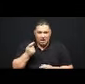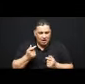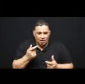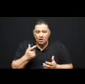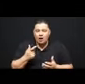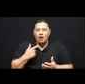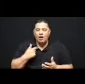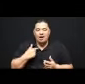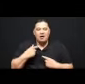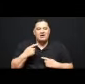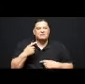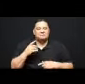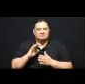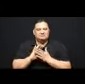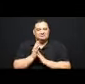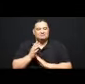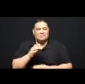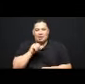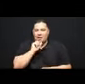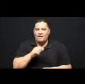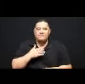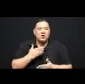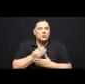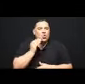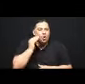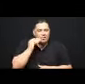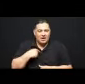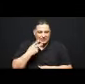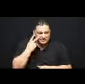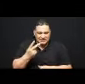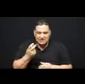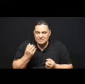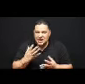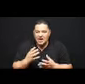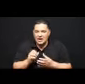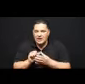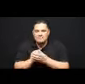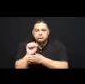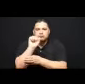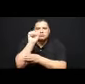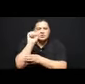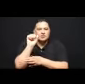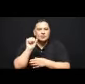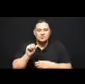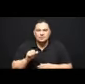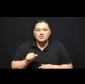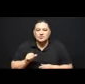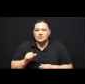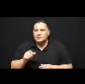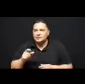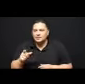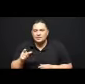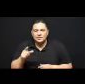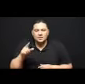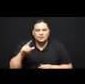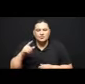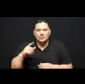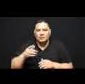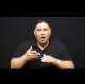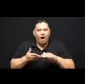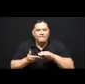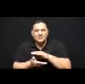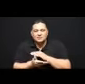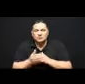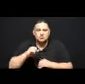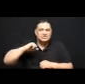much. Burrowing owls bobbing their heads, the sturdy charcoal ovens resisting the sun and wind, the